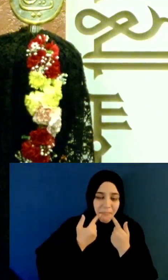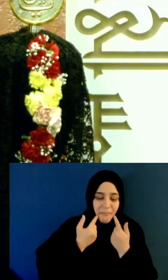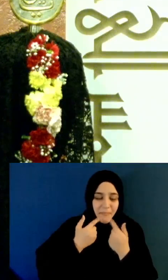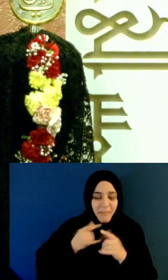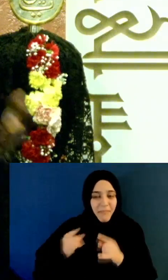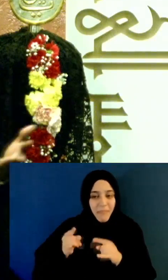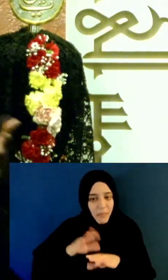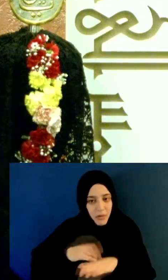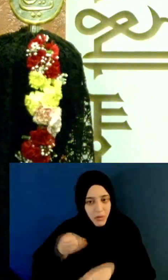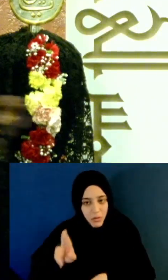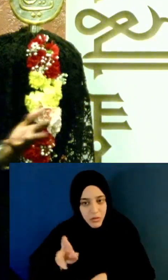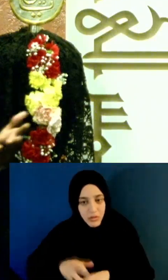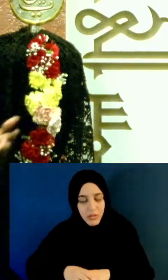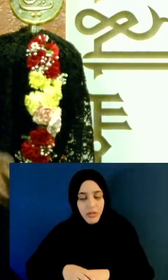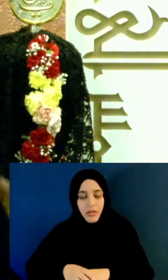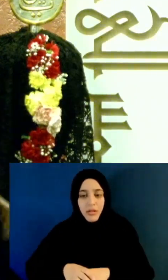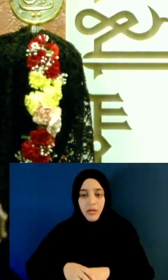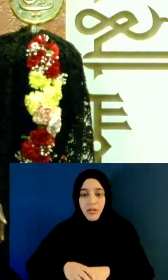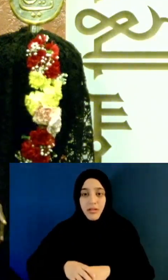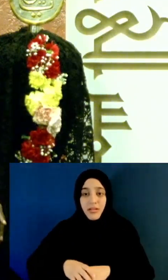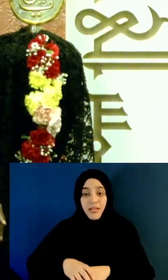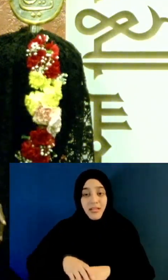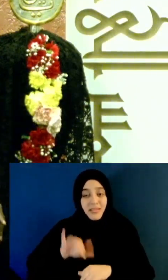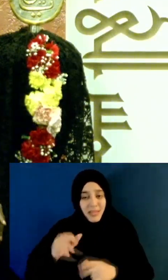Places where Islamophobia is rampant.